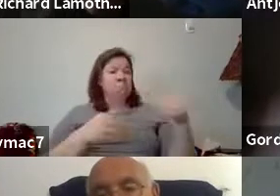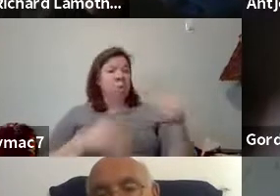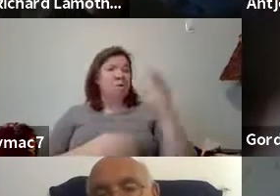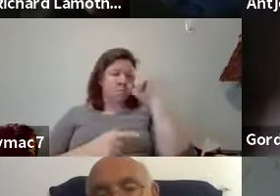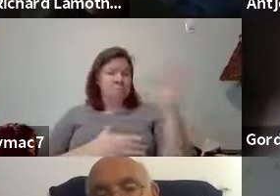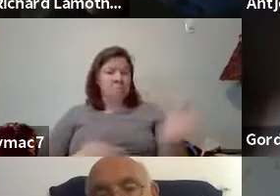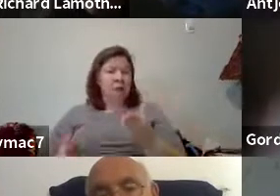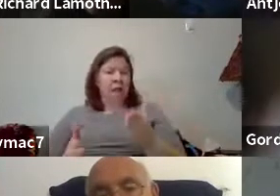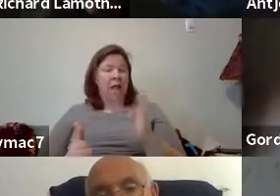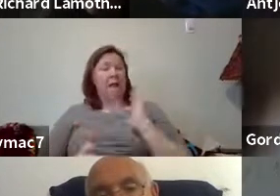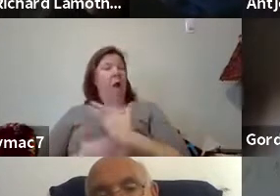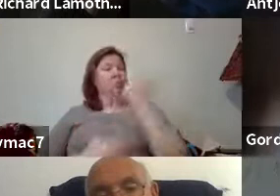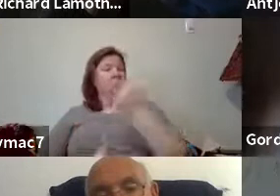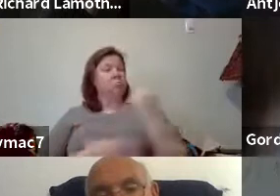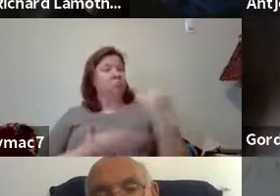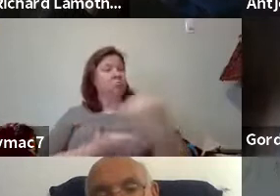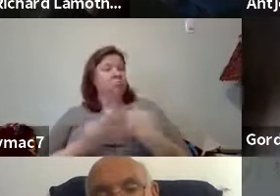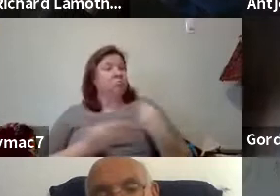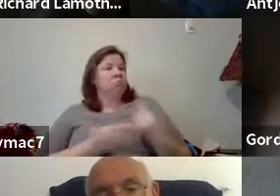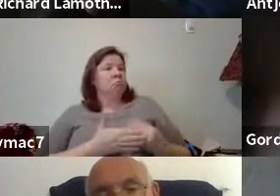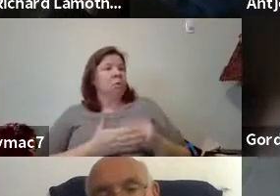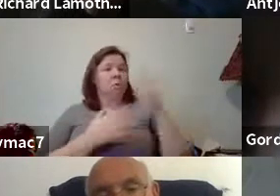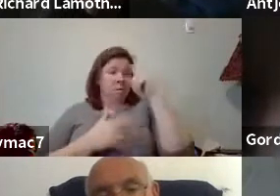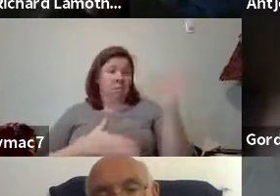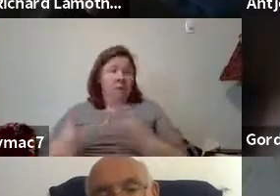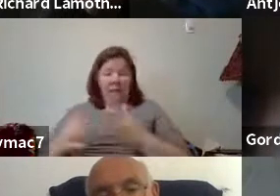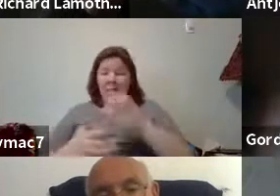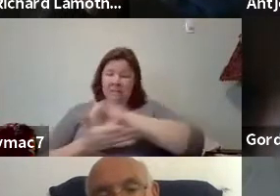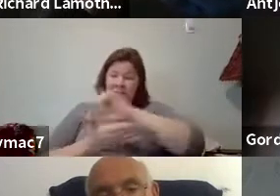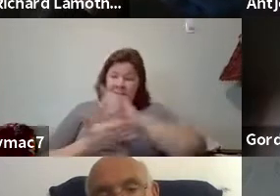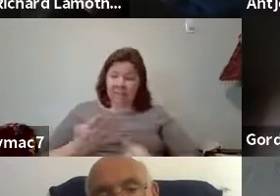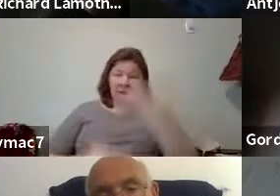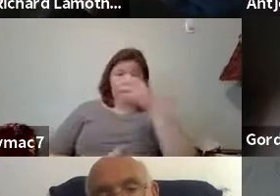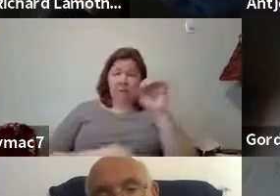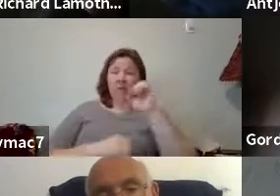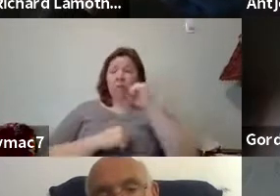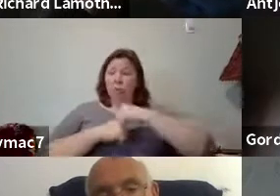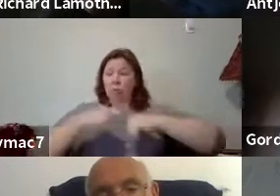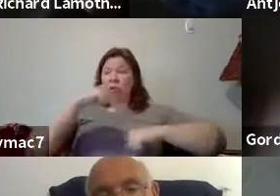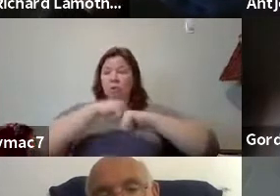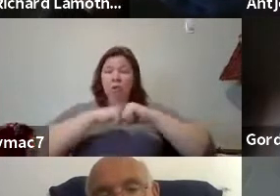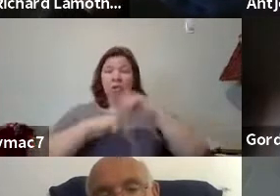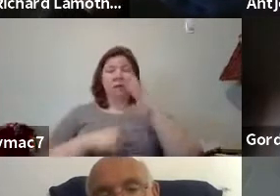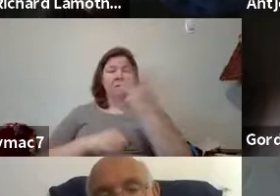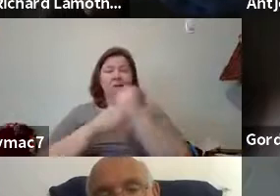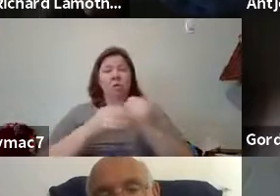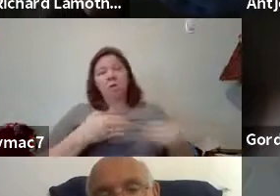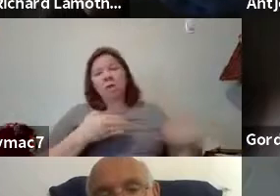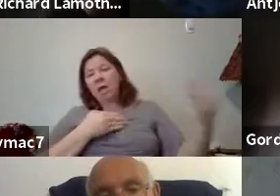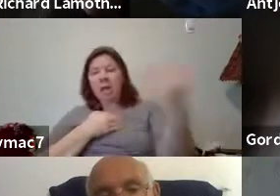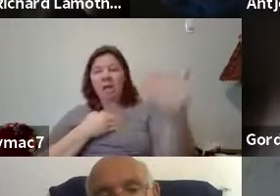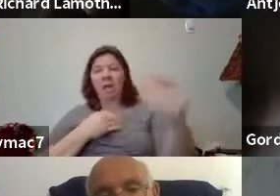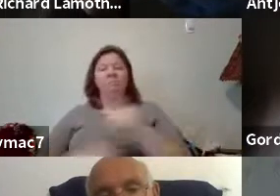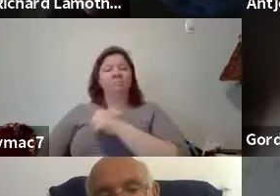plan, our design of our company and our structure. Ash is far, he's always said he's 5 years ahead, and I believe it's